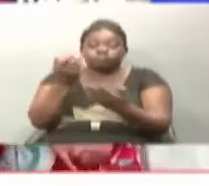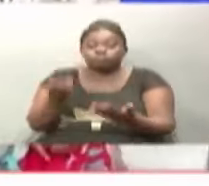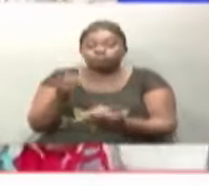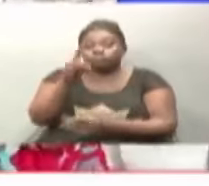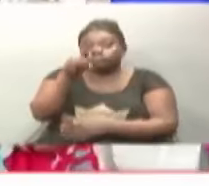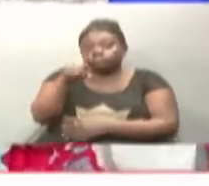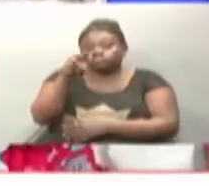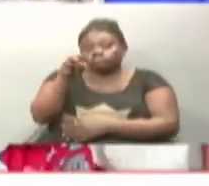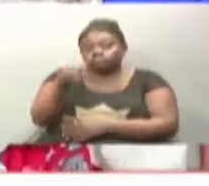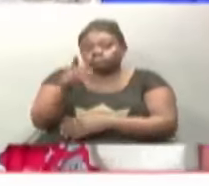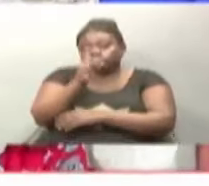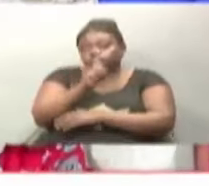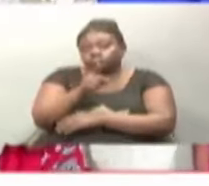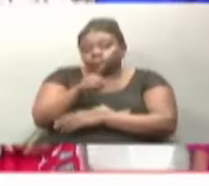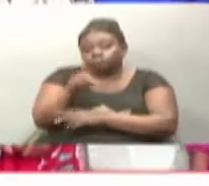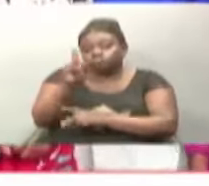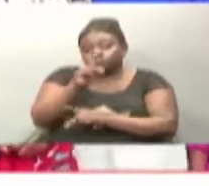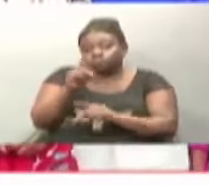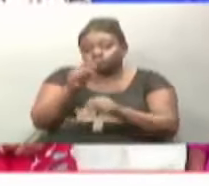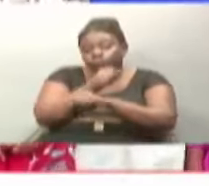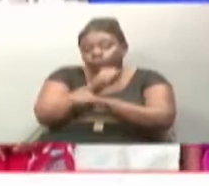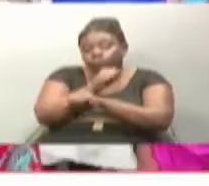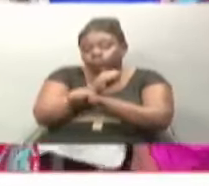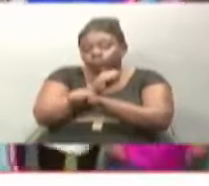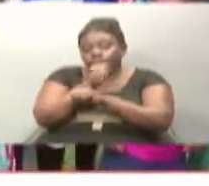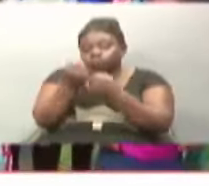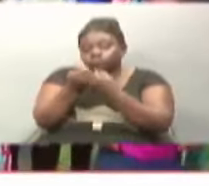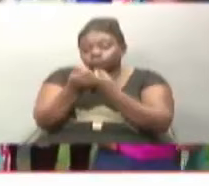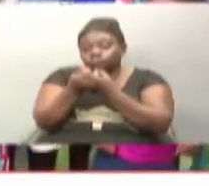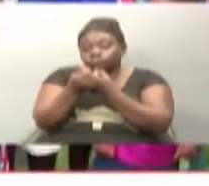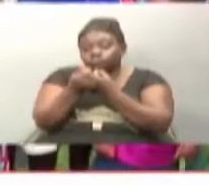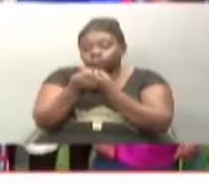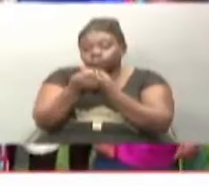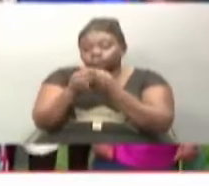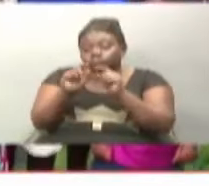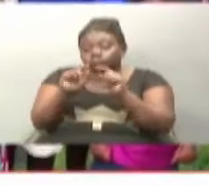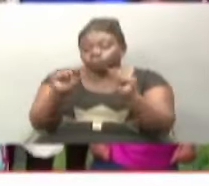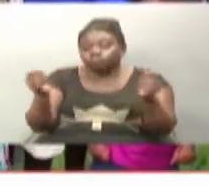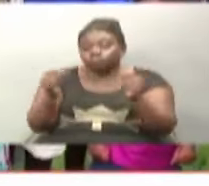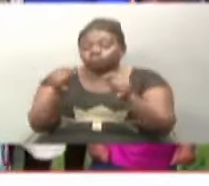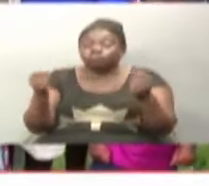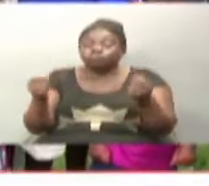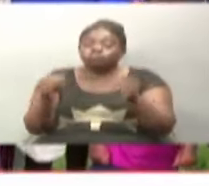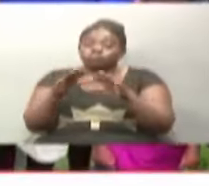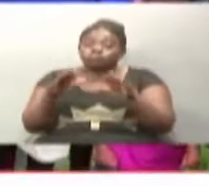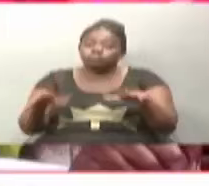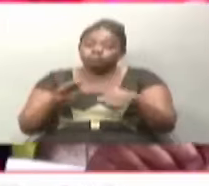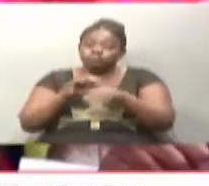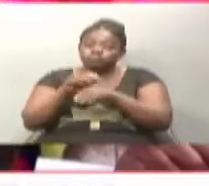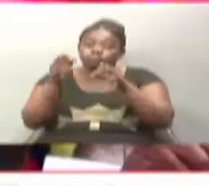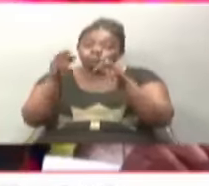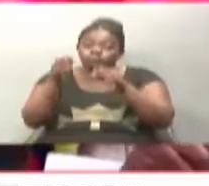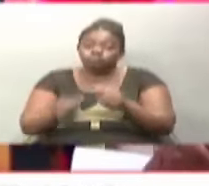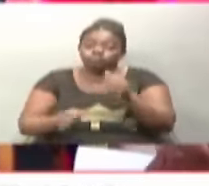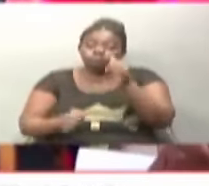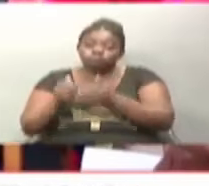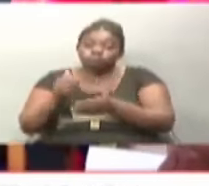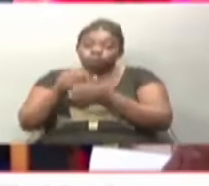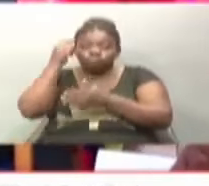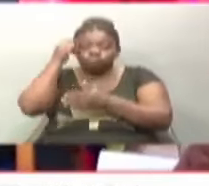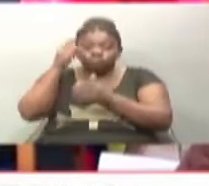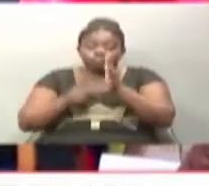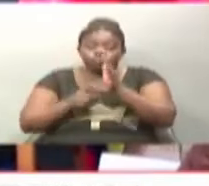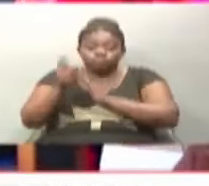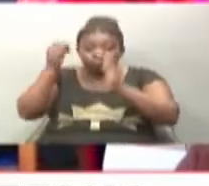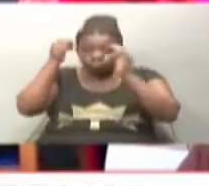Ssaabaminisita era alabudde abantu okwewala okukutulakutula mu ttaka lino balikolereko ebintu ebinaabayamba okwekulaakulanya. President waffe Yoweri